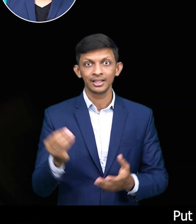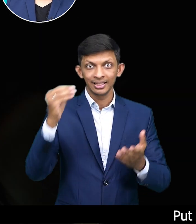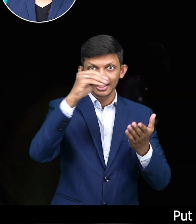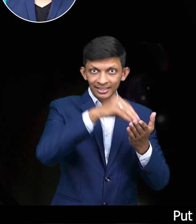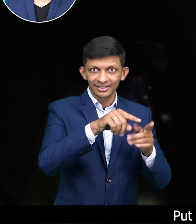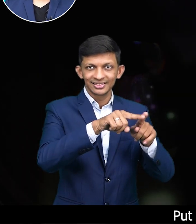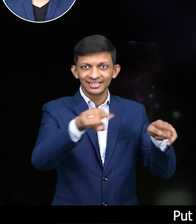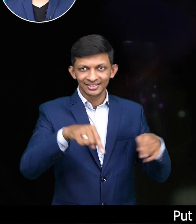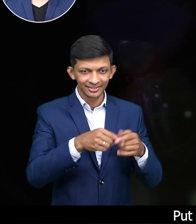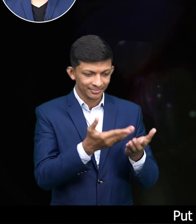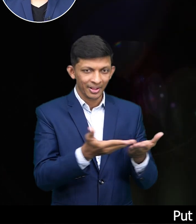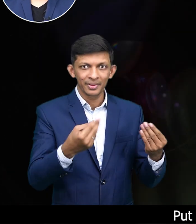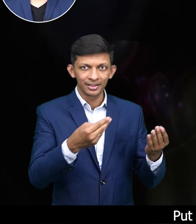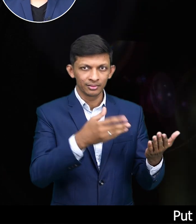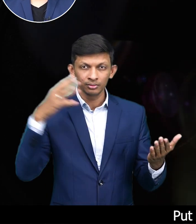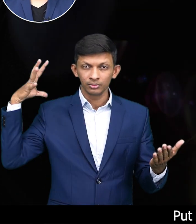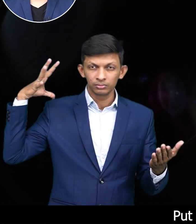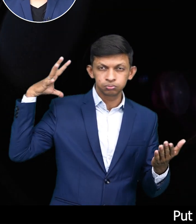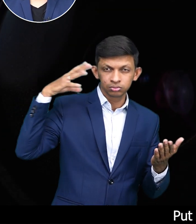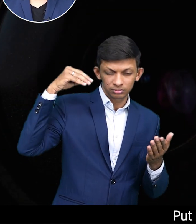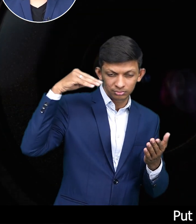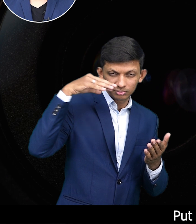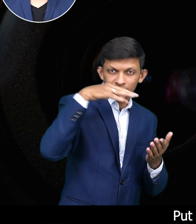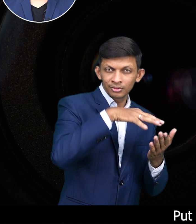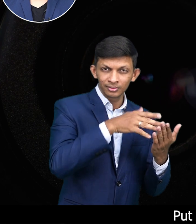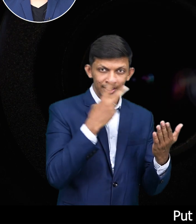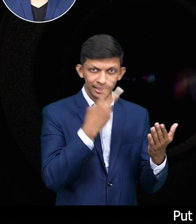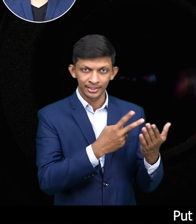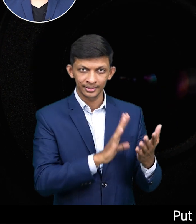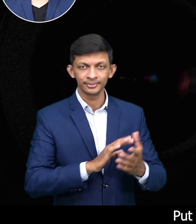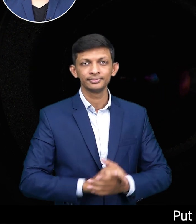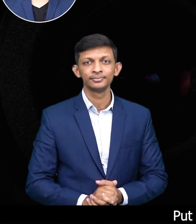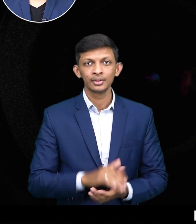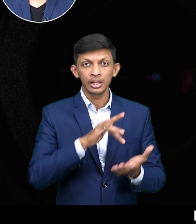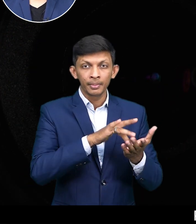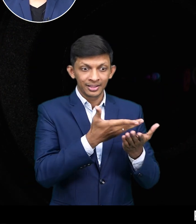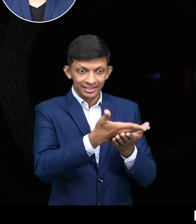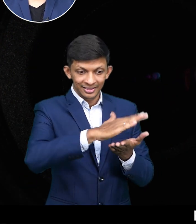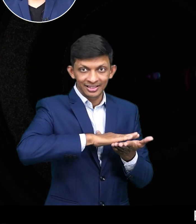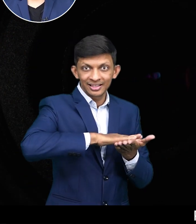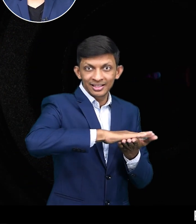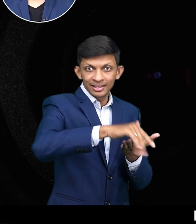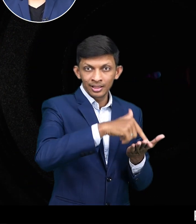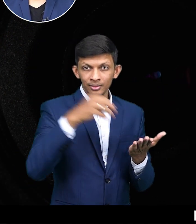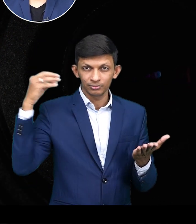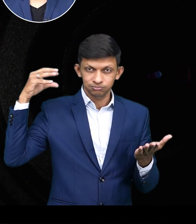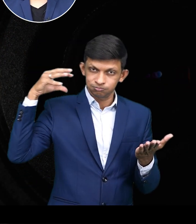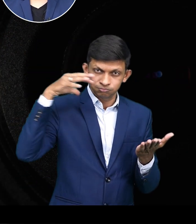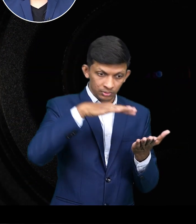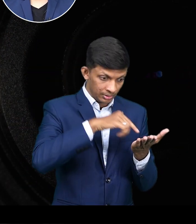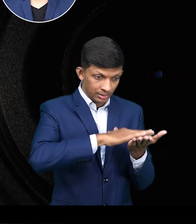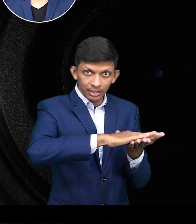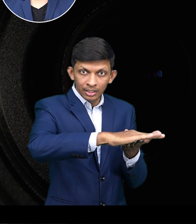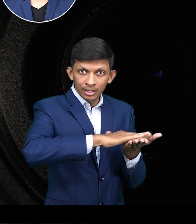Put it in the path of sun rays. Place a sheet of paper below